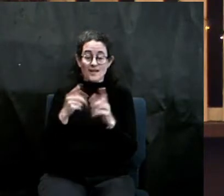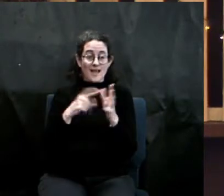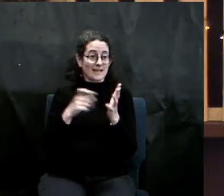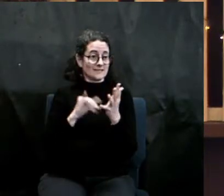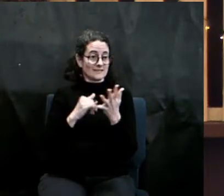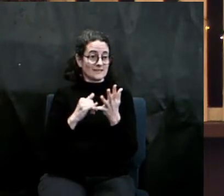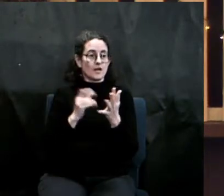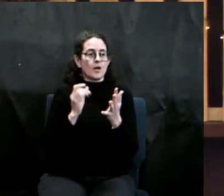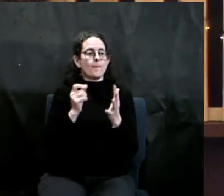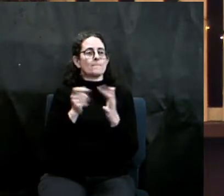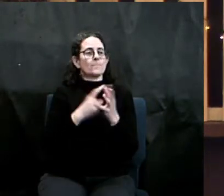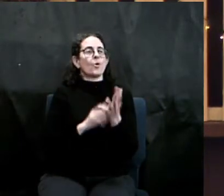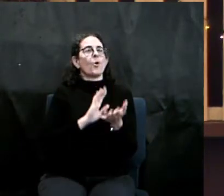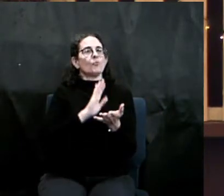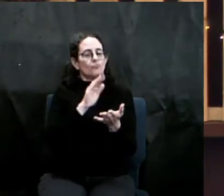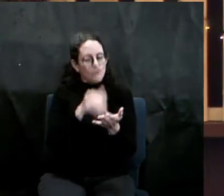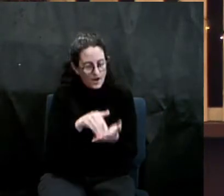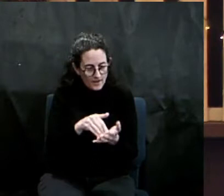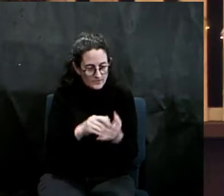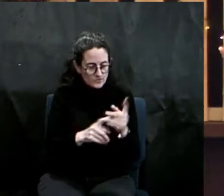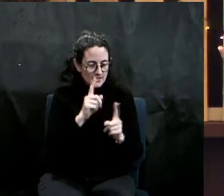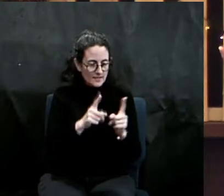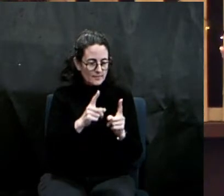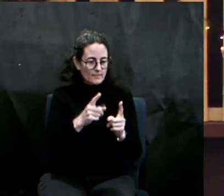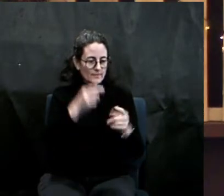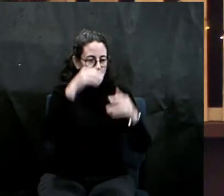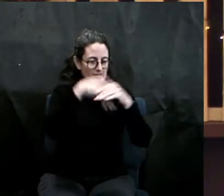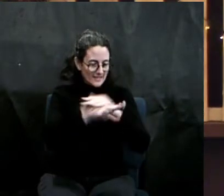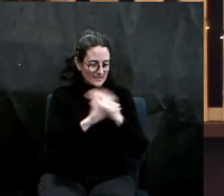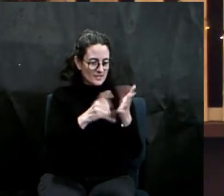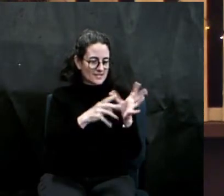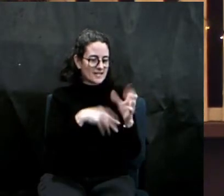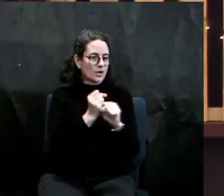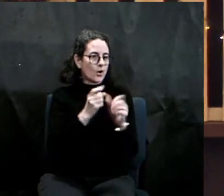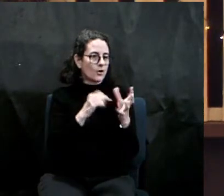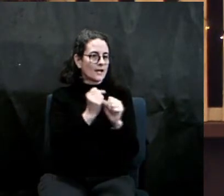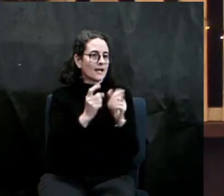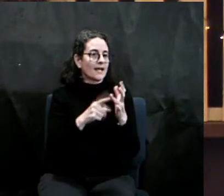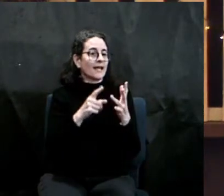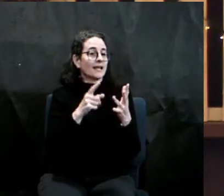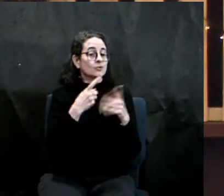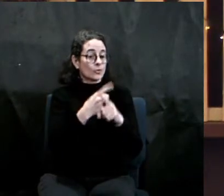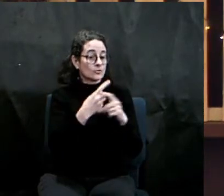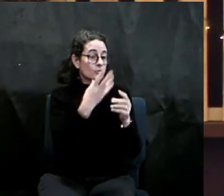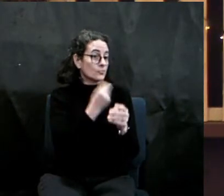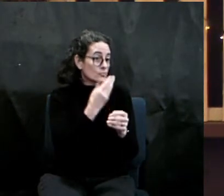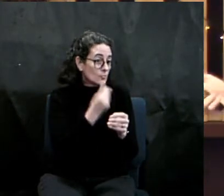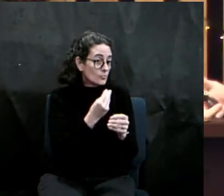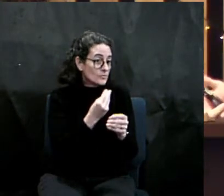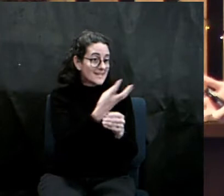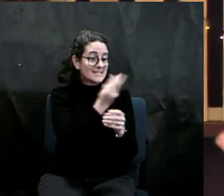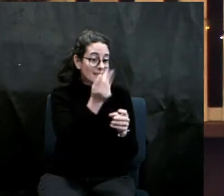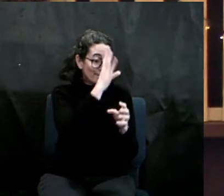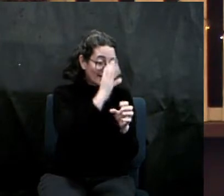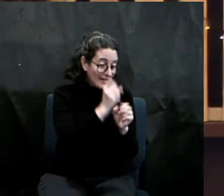he goes to the synagogue, he tells the Jews there about Jesus. Some believe, others refuse to believe. And invariably, Paul